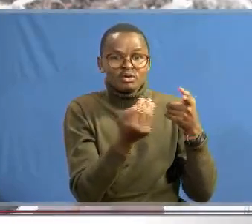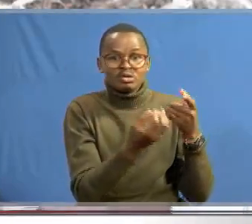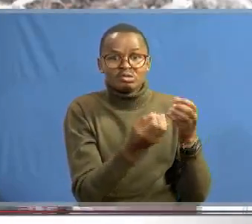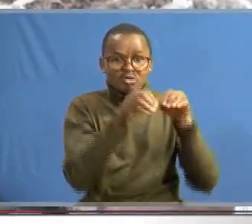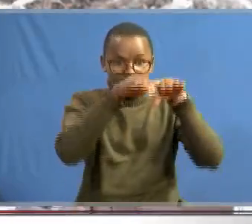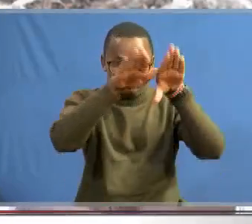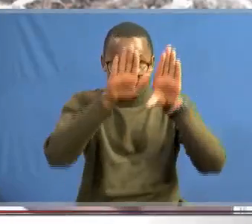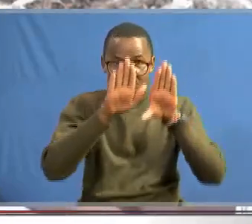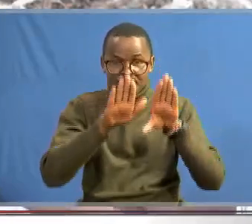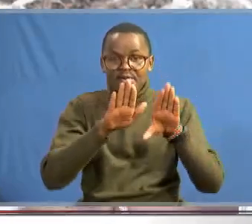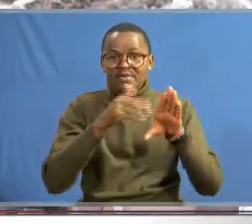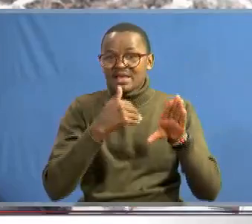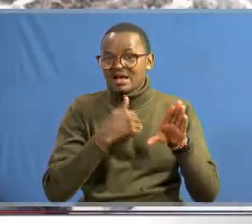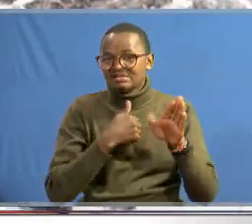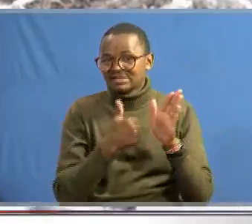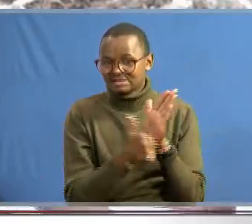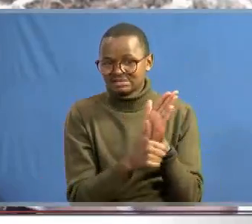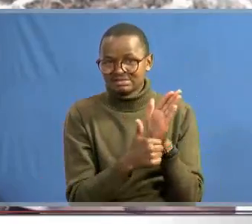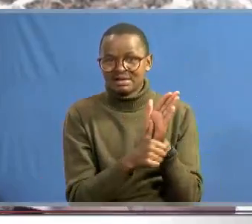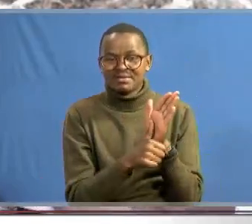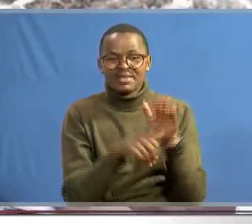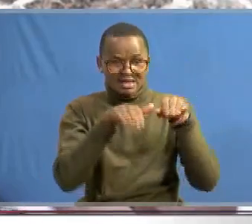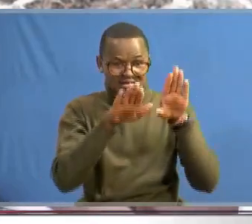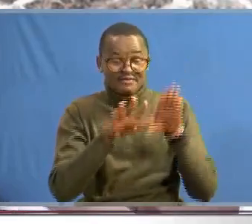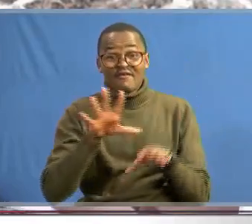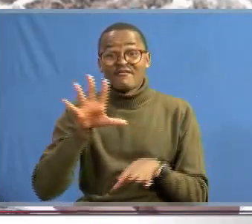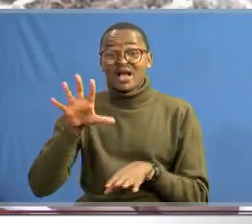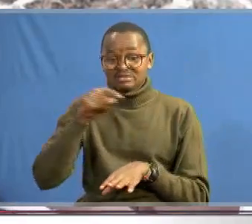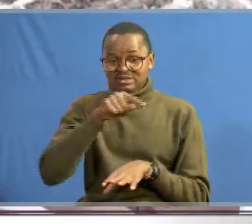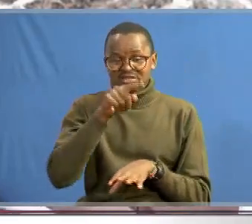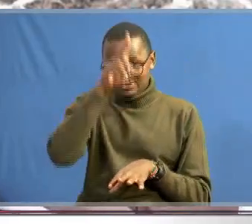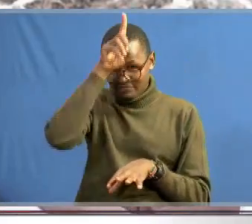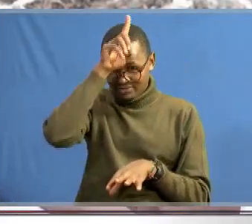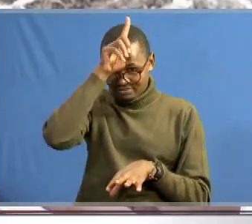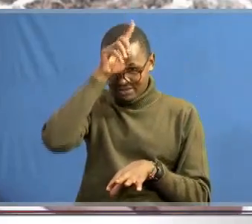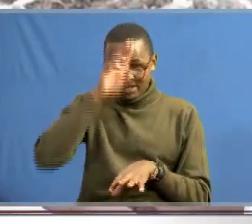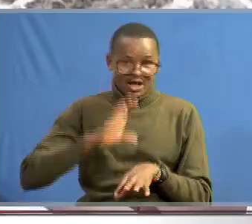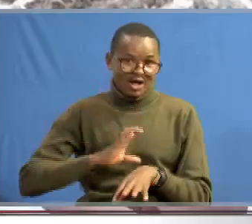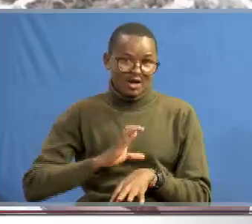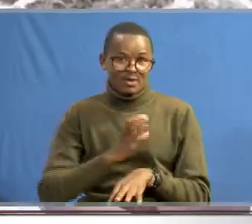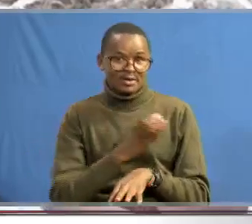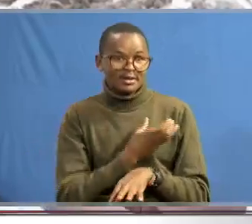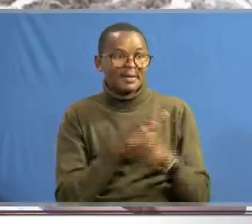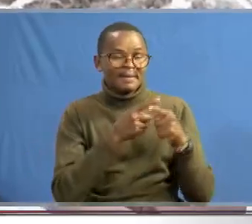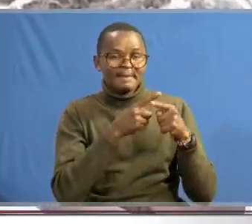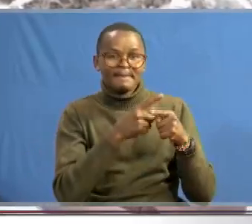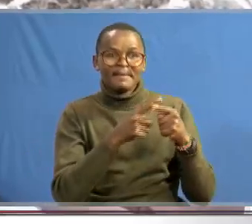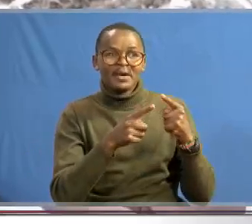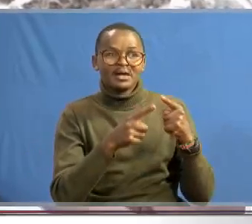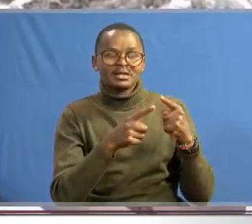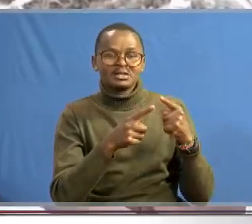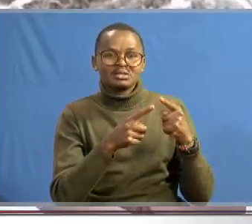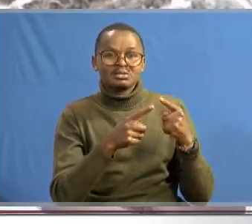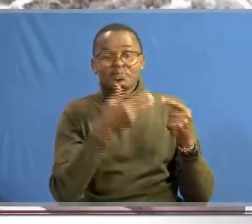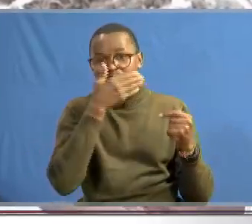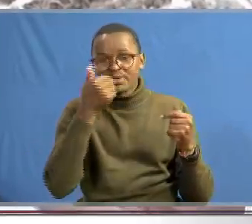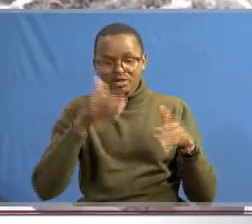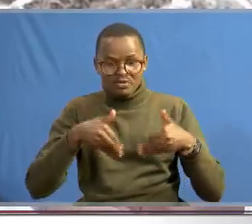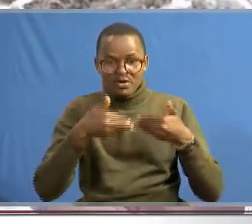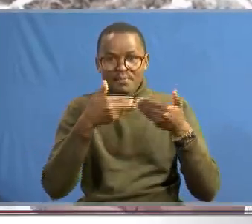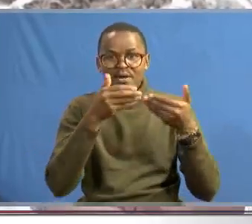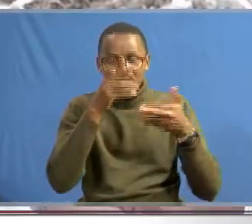which pia ni changamoto tukiweka makaburi kwa kijiji yetu. Lakini tunaonanga ni vizuri tuwapatie heshima